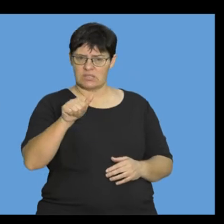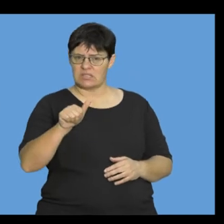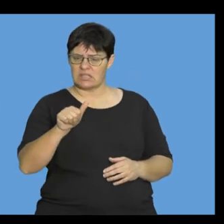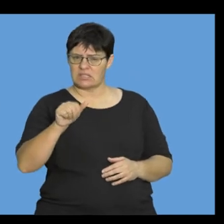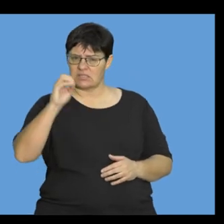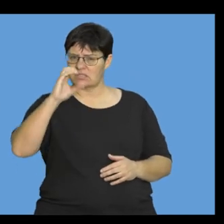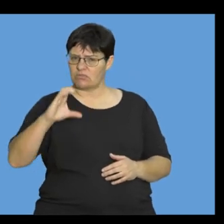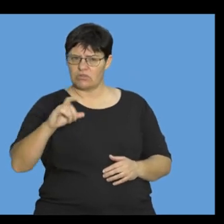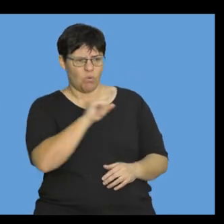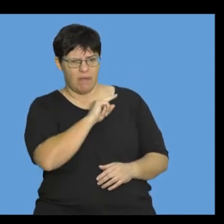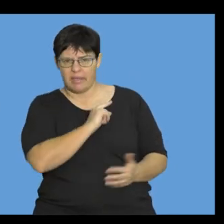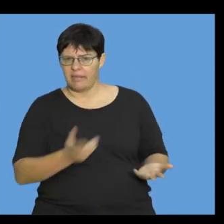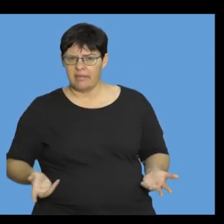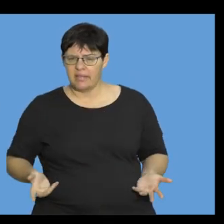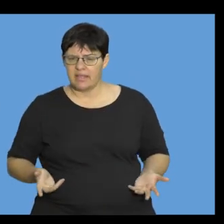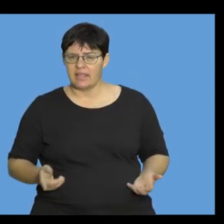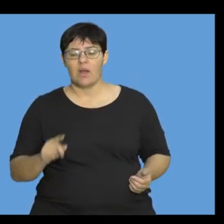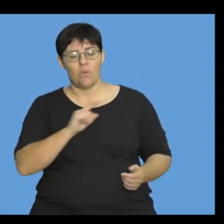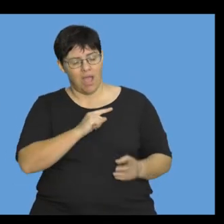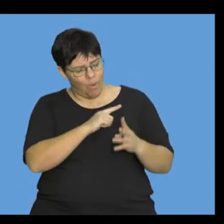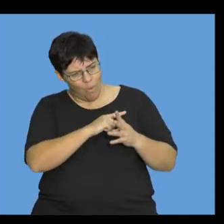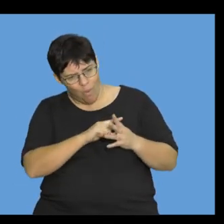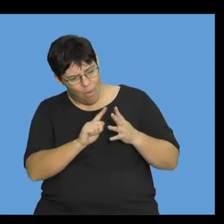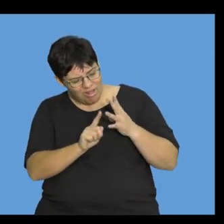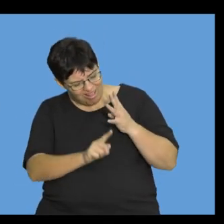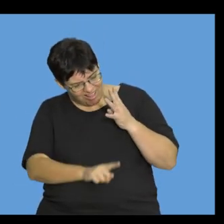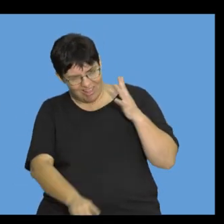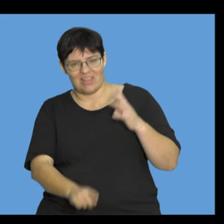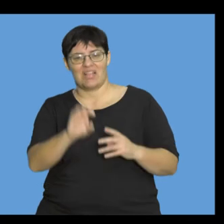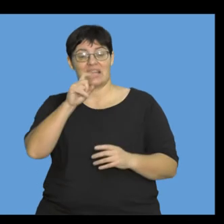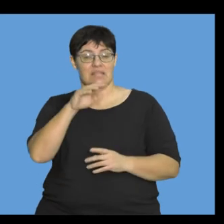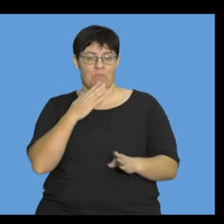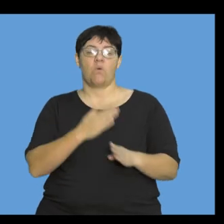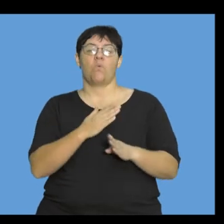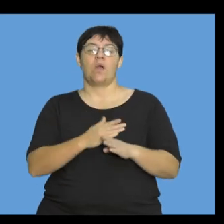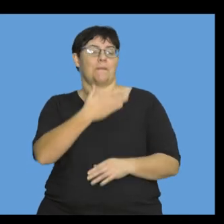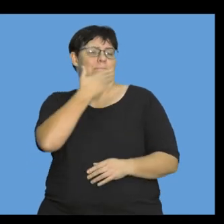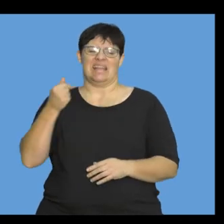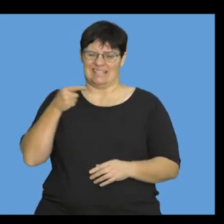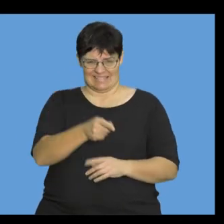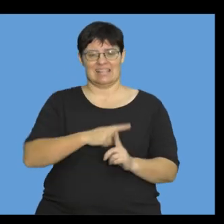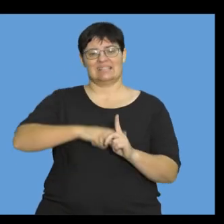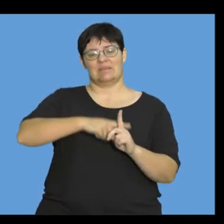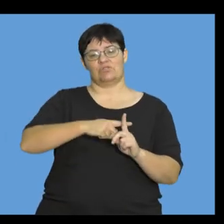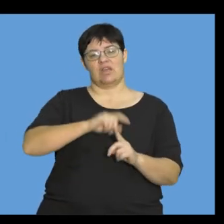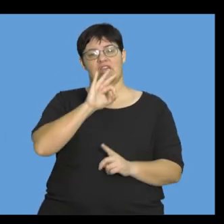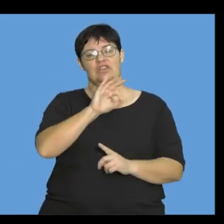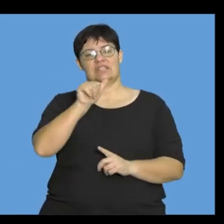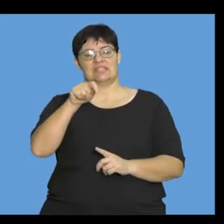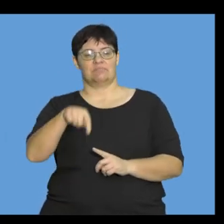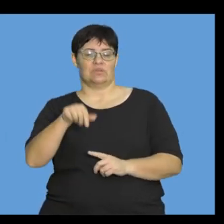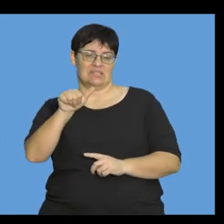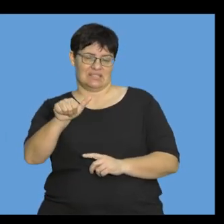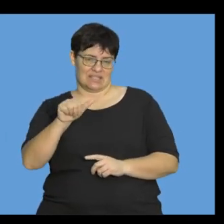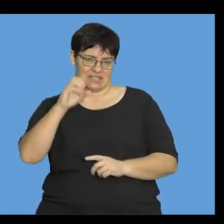body 36.6 degrees? Very simply, because all your enzymes work